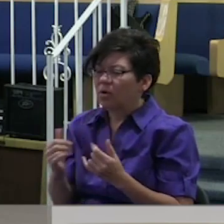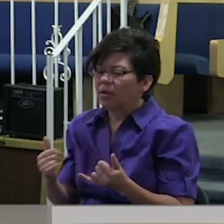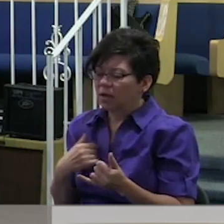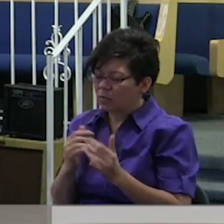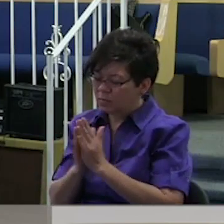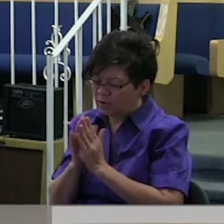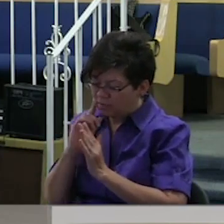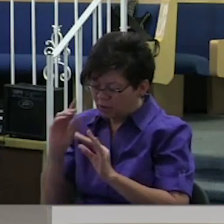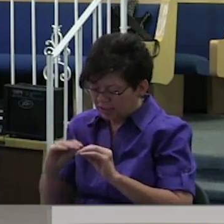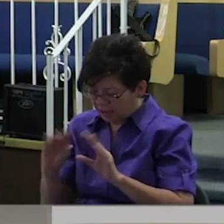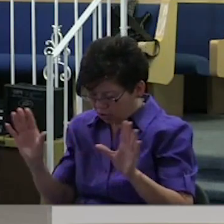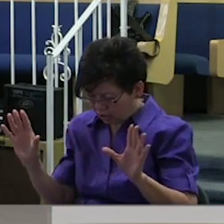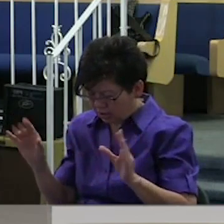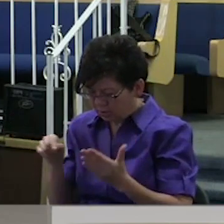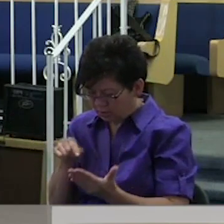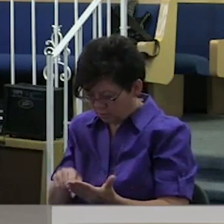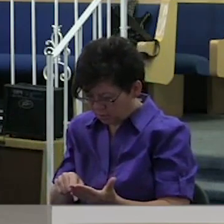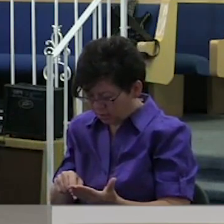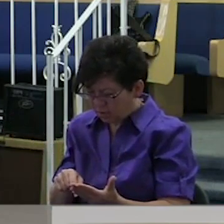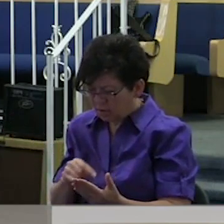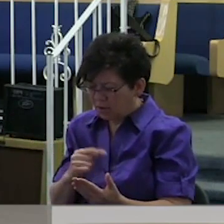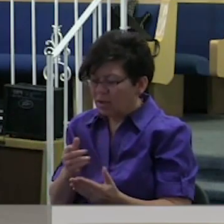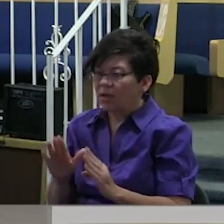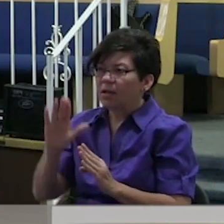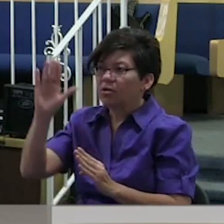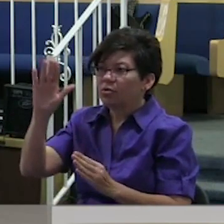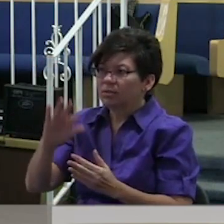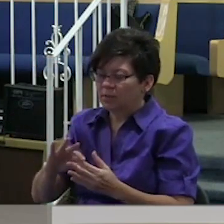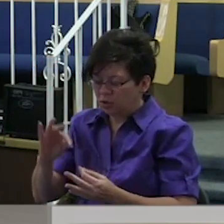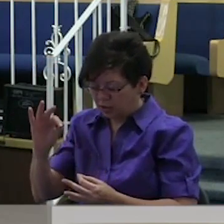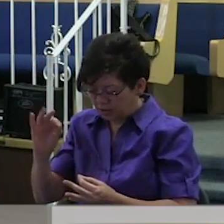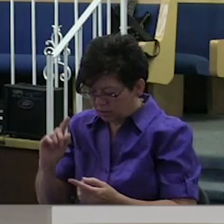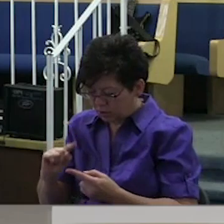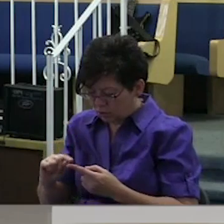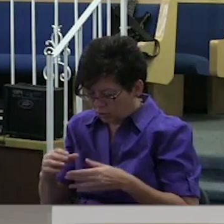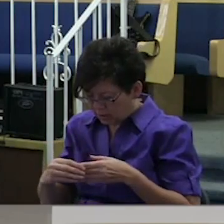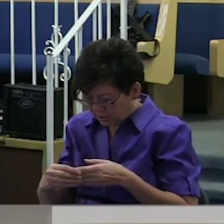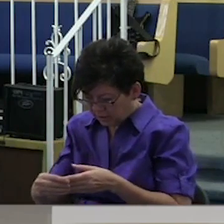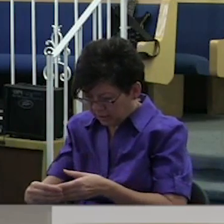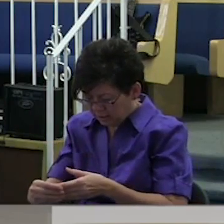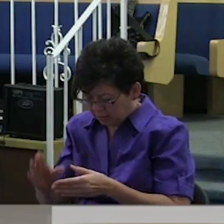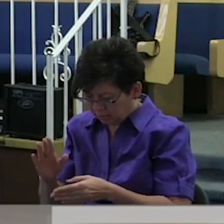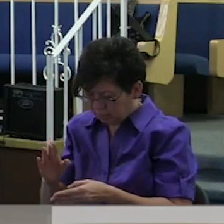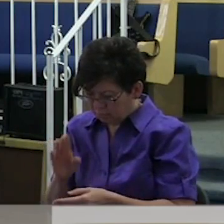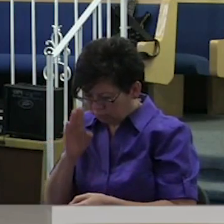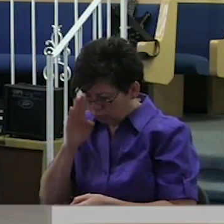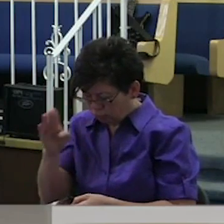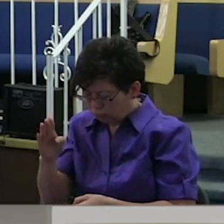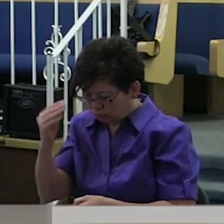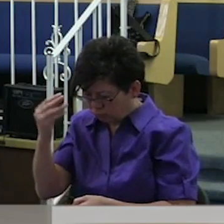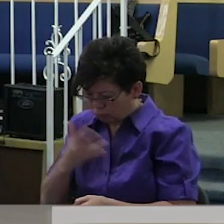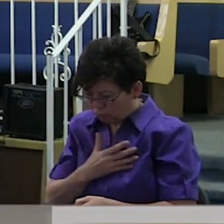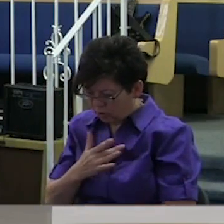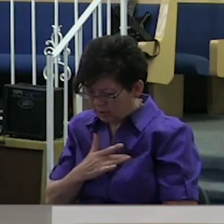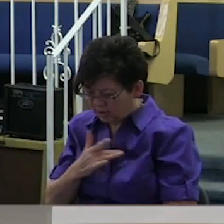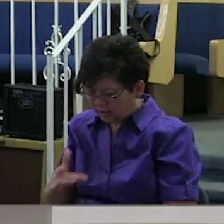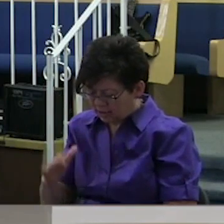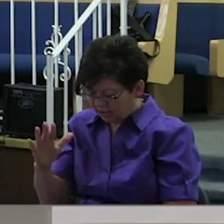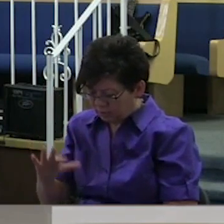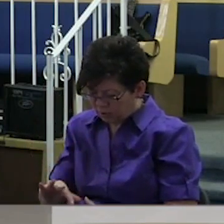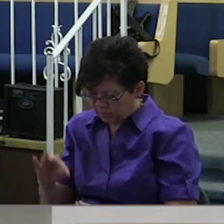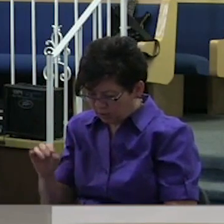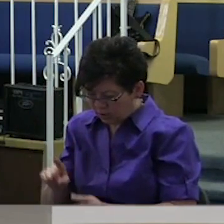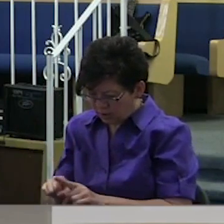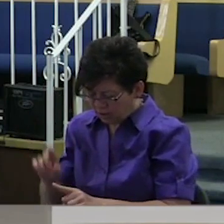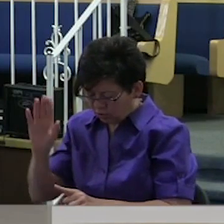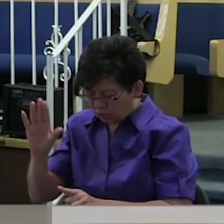for clarity of thought. We pray that you may allow your spirit to lead and to direct with sensitivity of your spirit as your